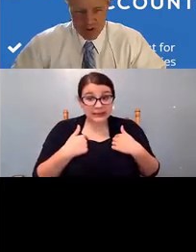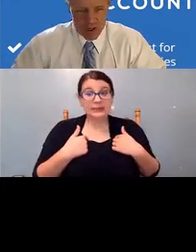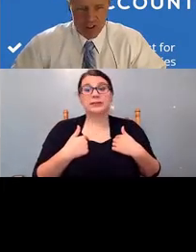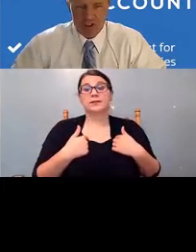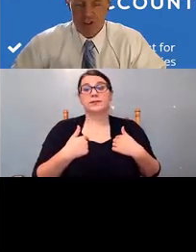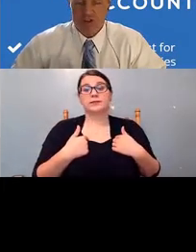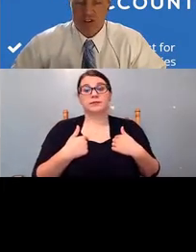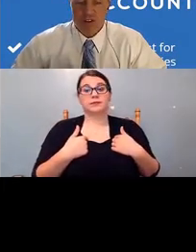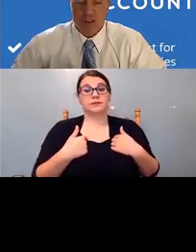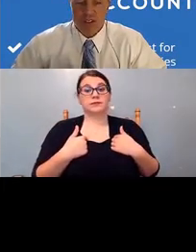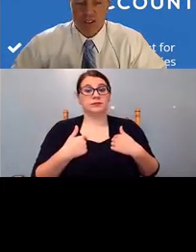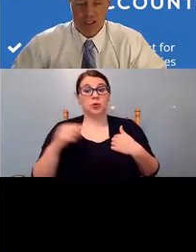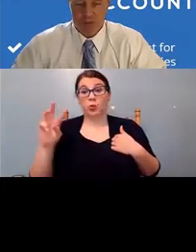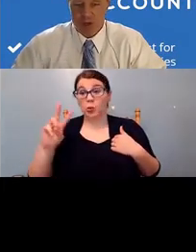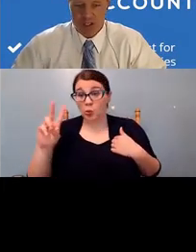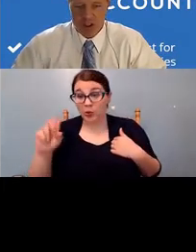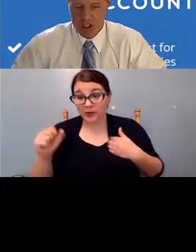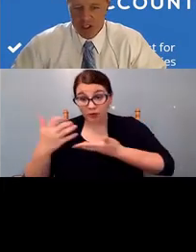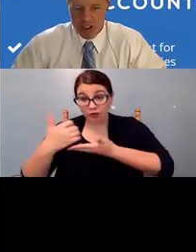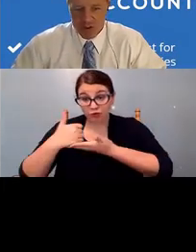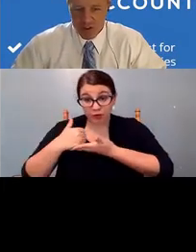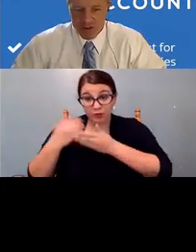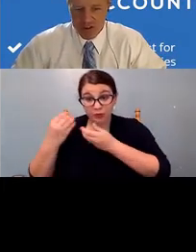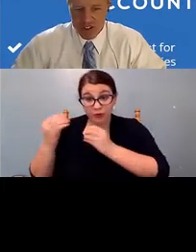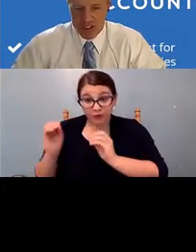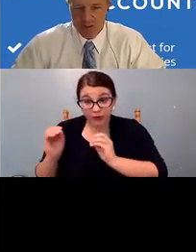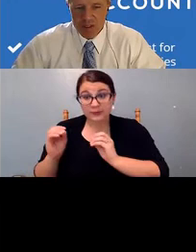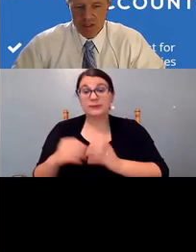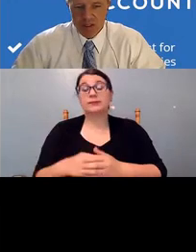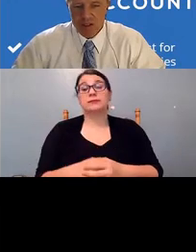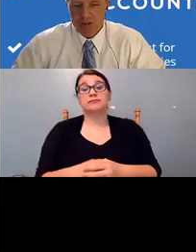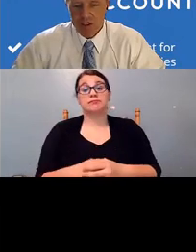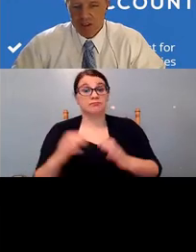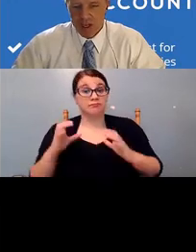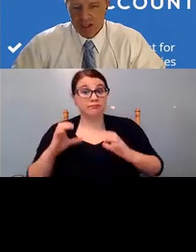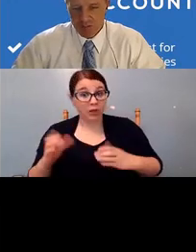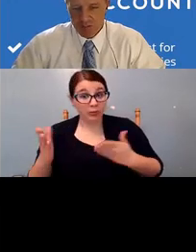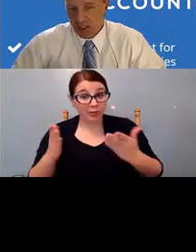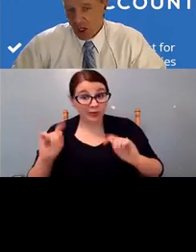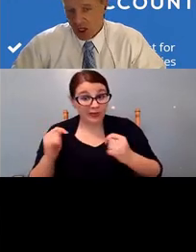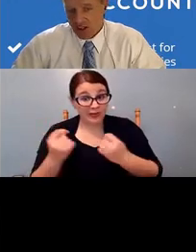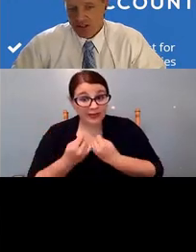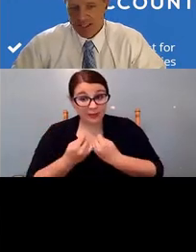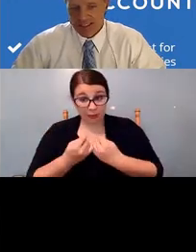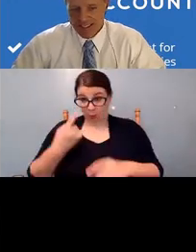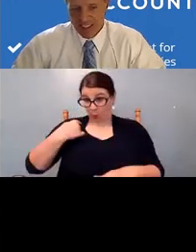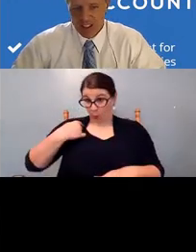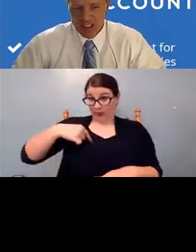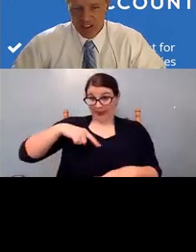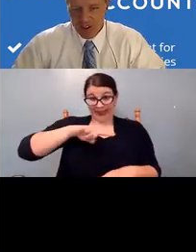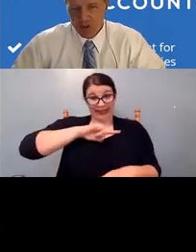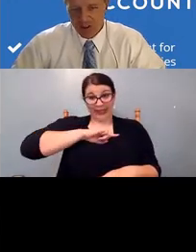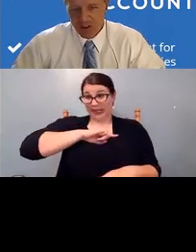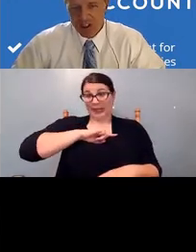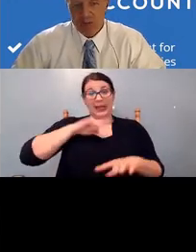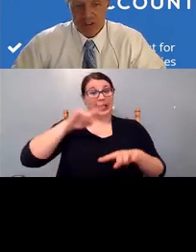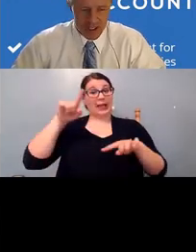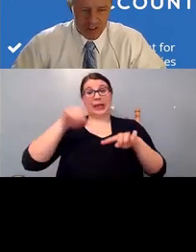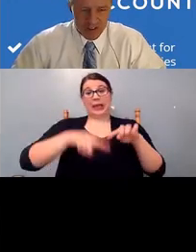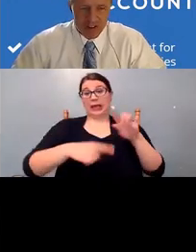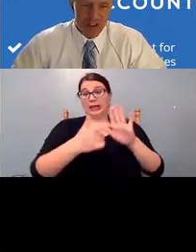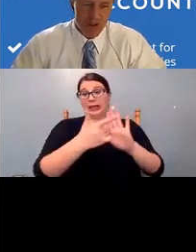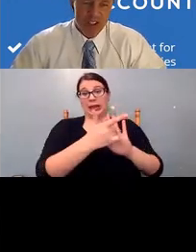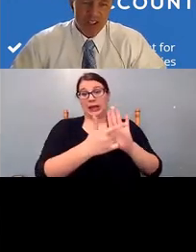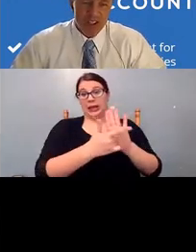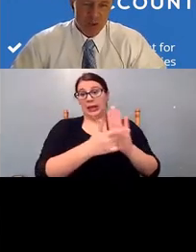the West Virginia's Treasurer's Office, anybody on our customer service team, none of us by law can legally give you investment